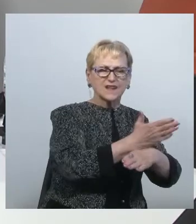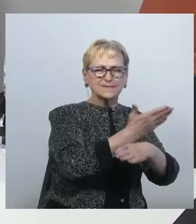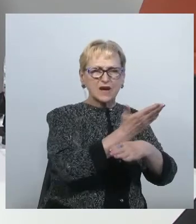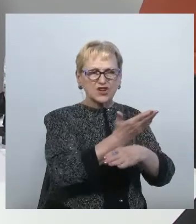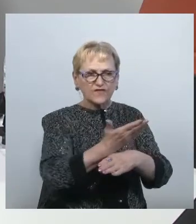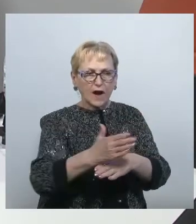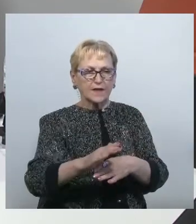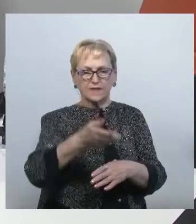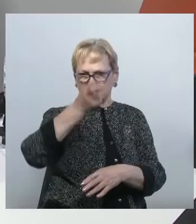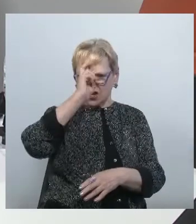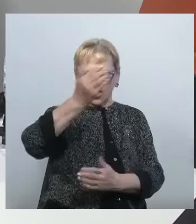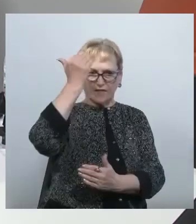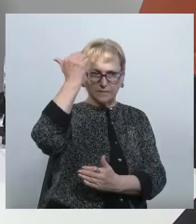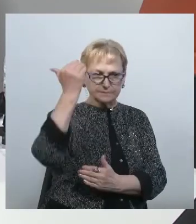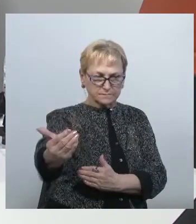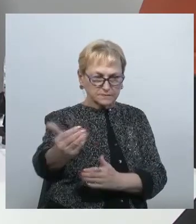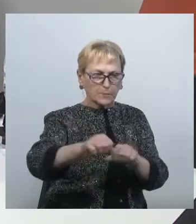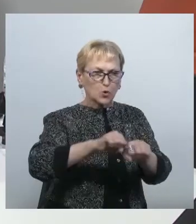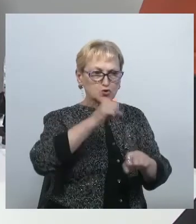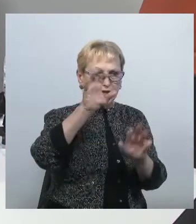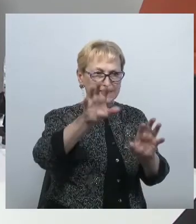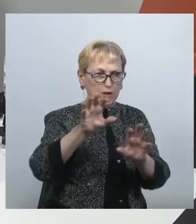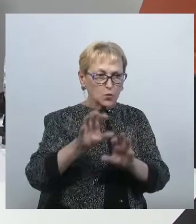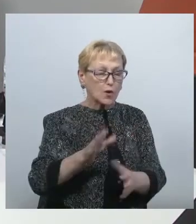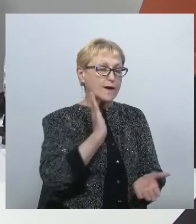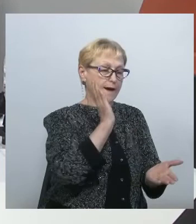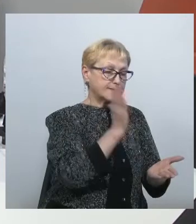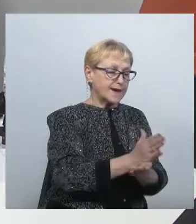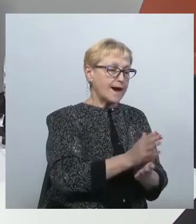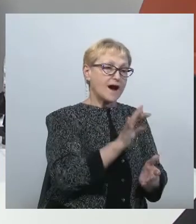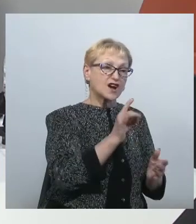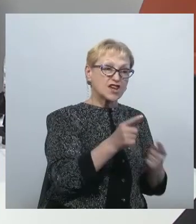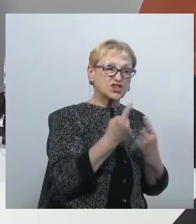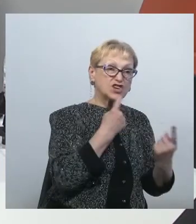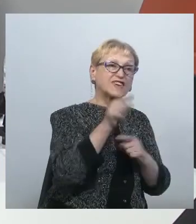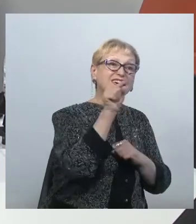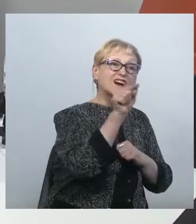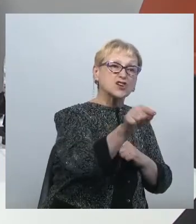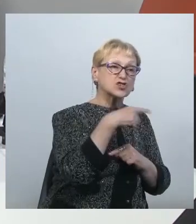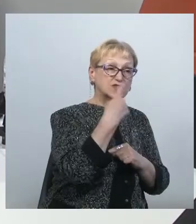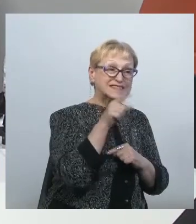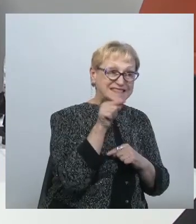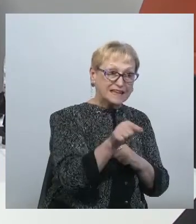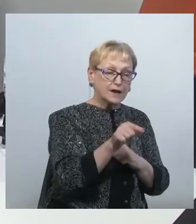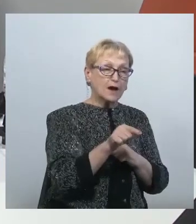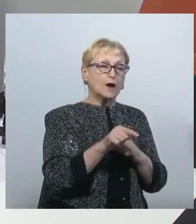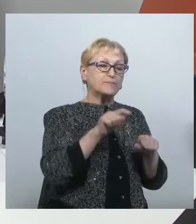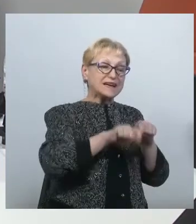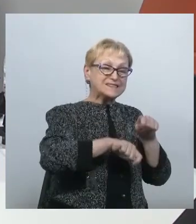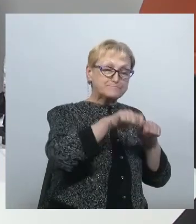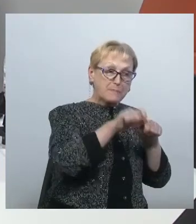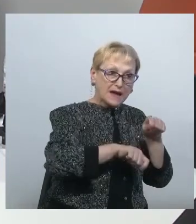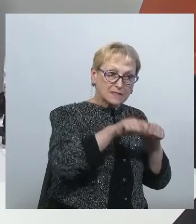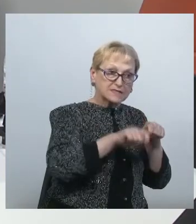I insist on separating the responsibilities. What you are talking about, these are